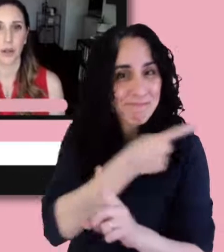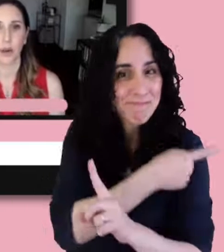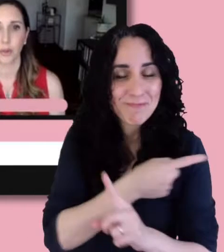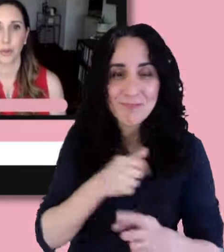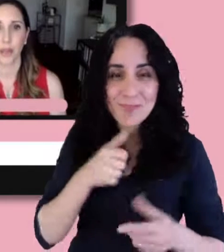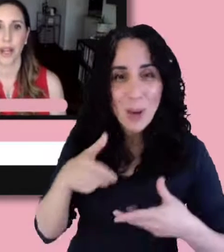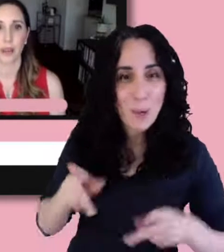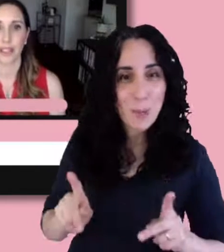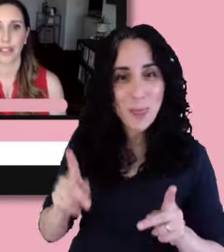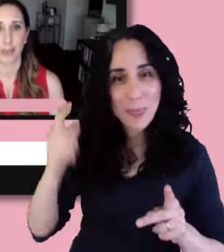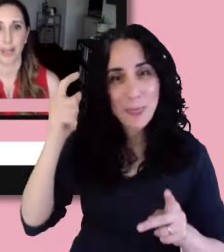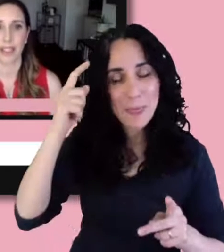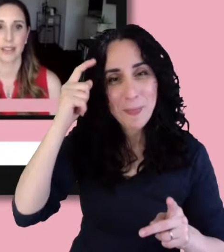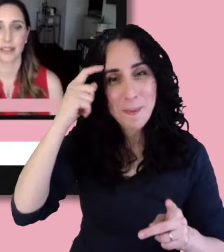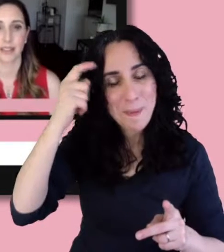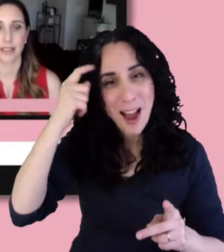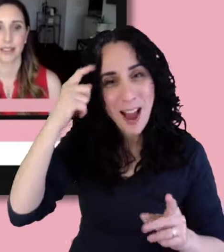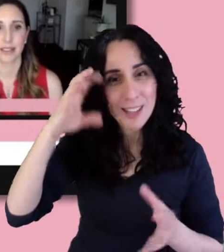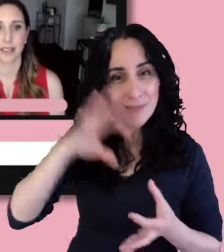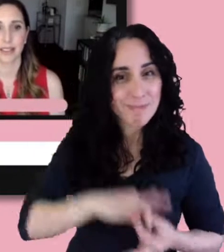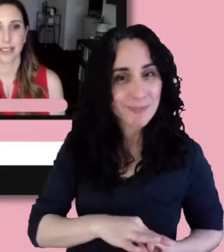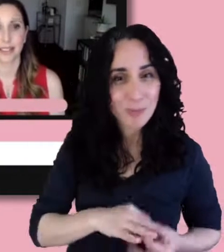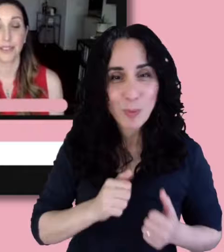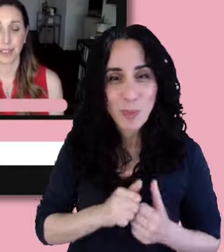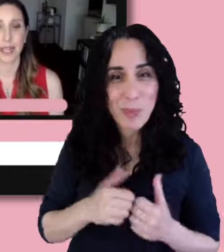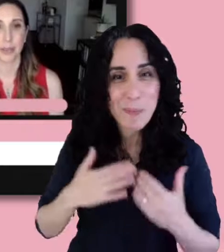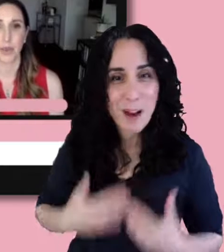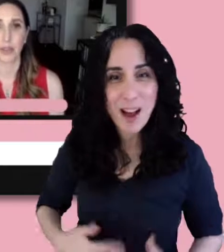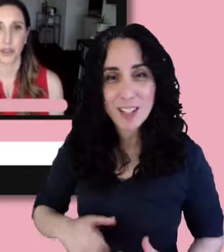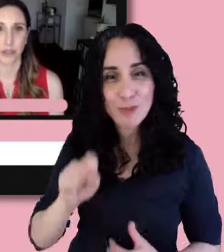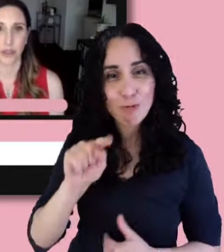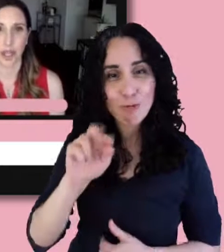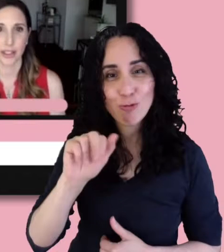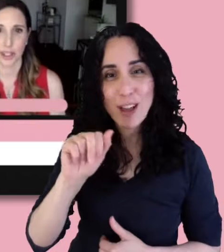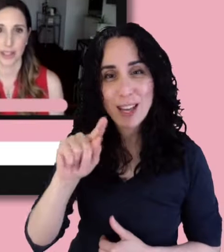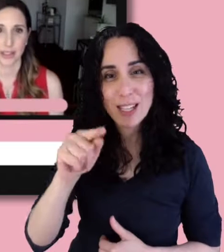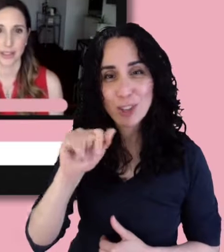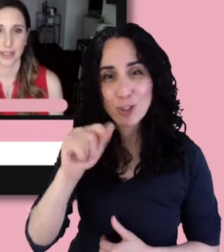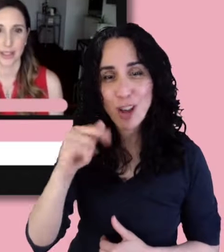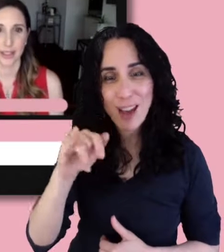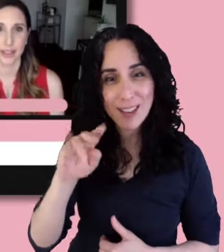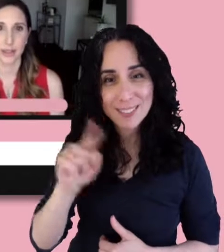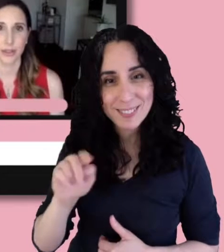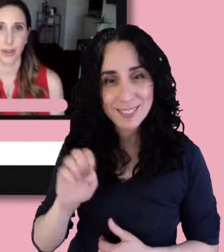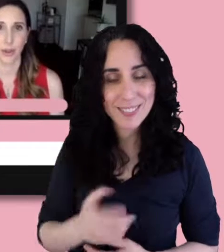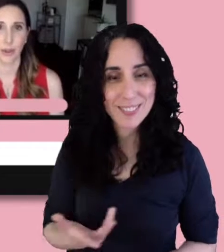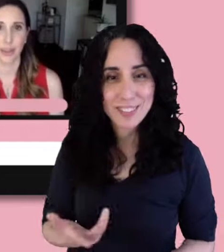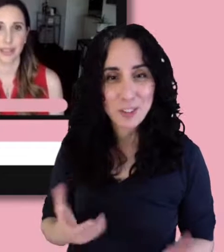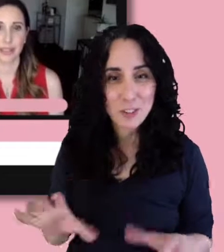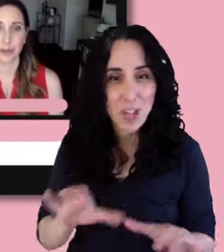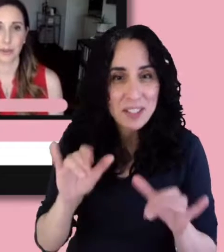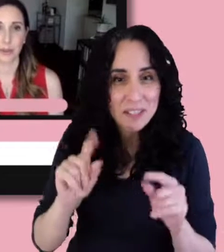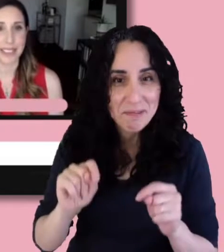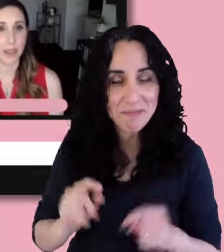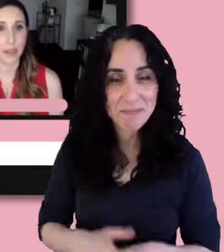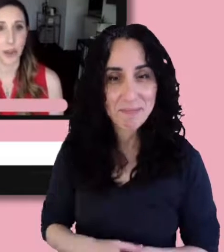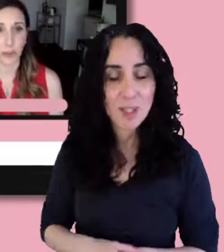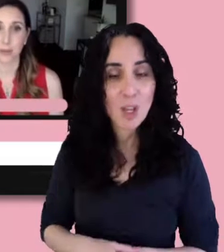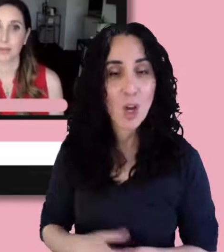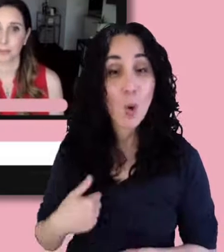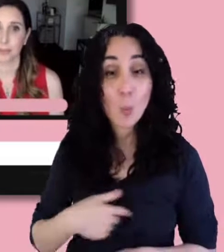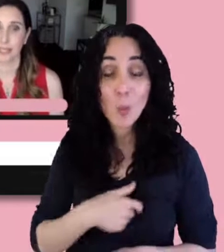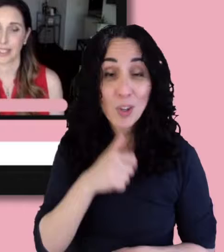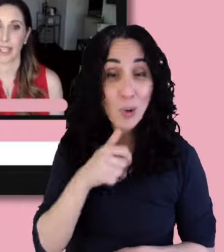its own without letting the mind, giving the mind permission to strategize it. So we really